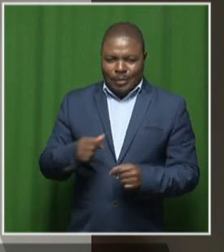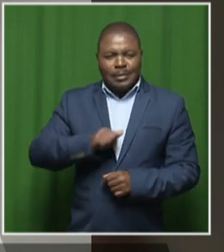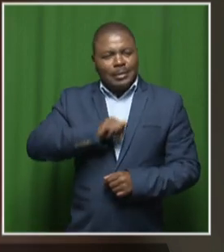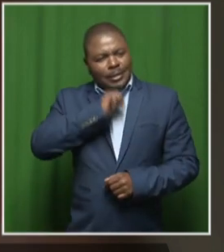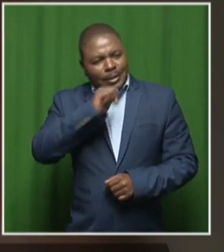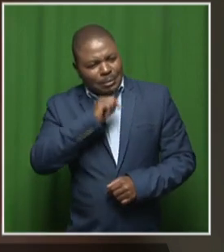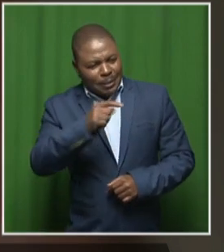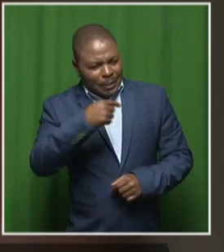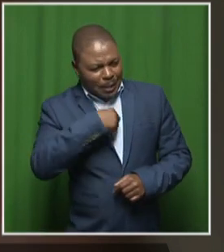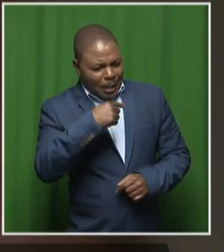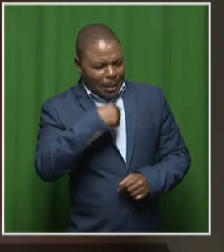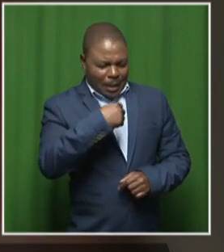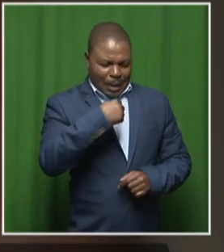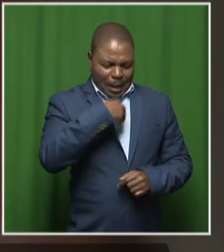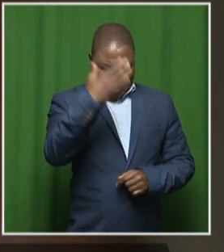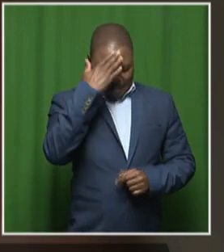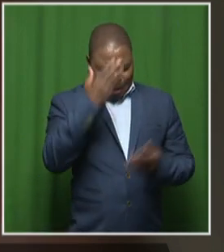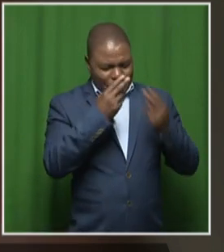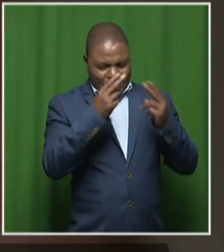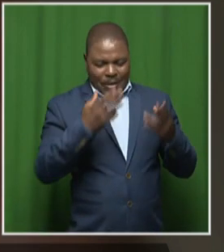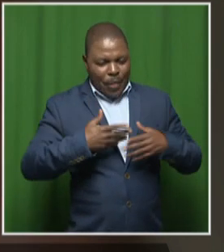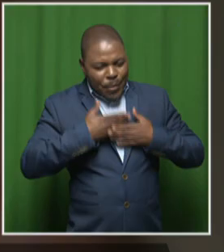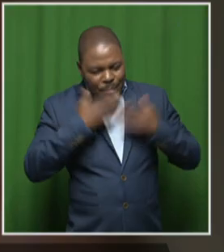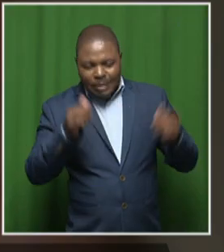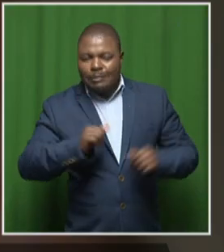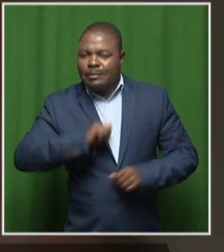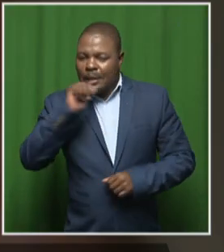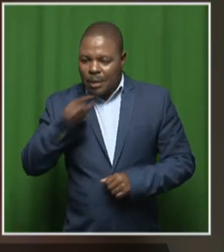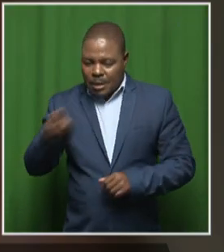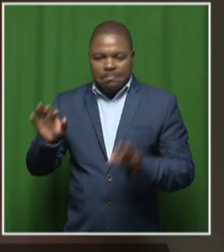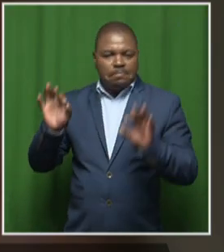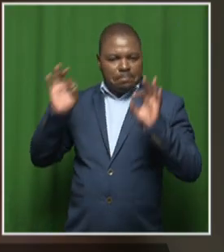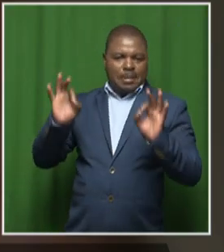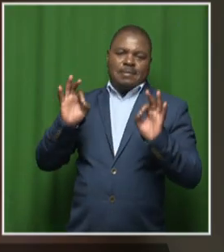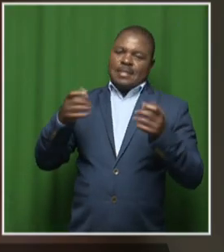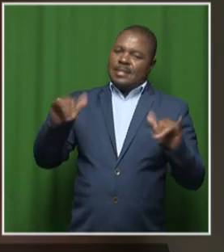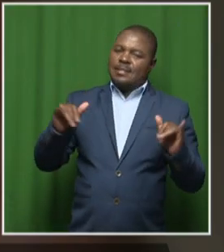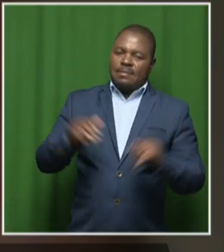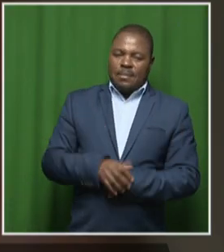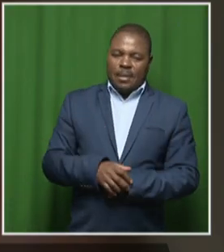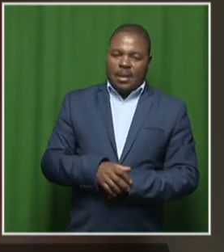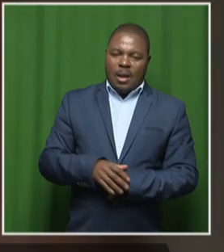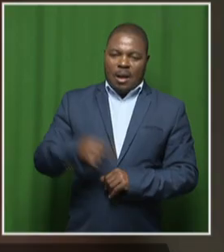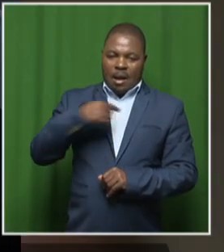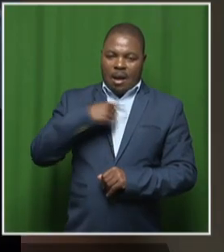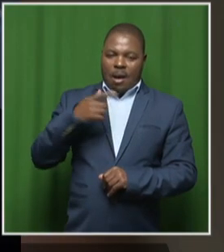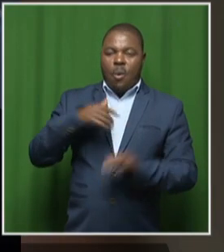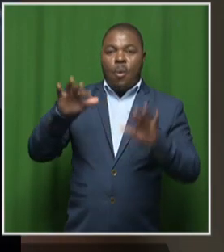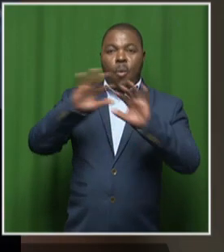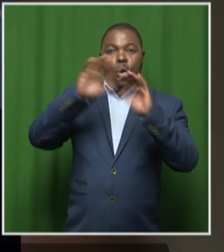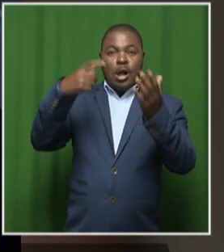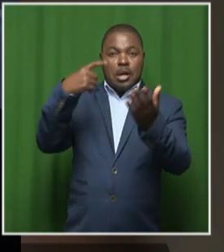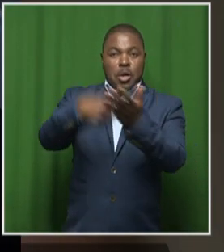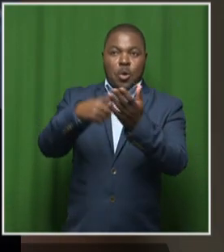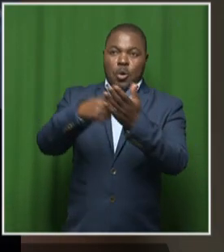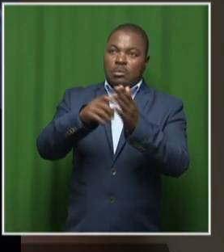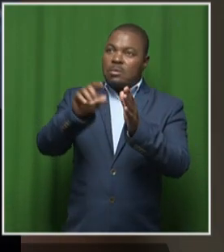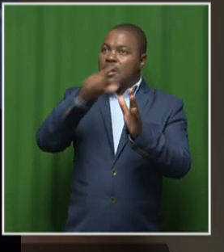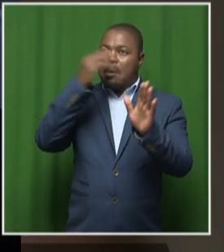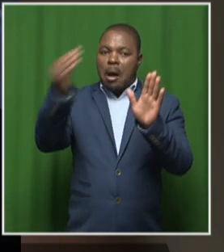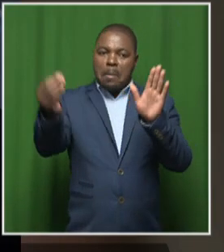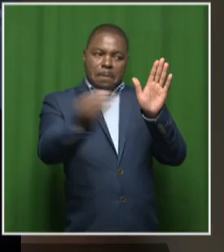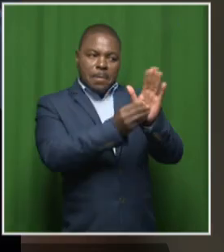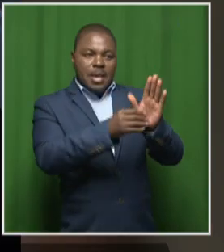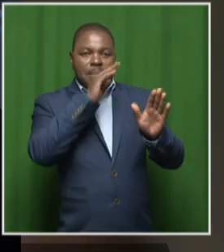didn't graduate. Like, you can't dispute the fact that this is the greatest. So if I go for Guinness World Record, I'm not just